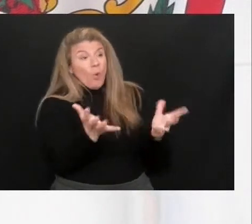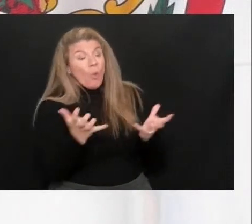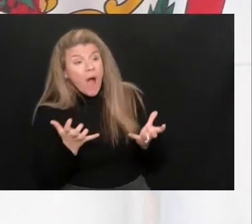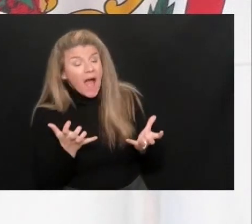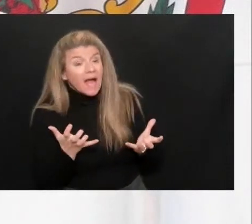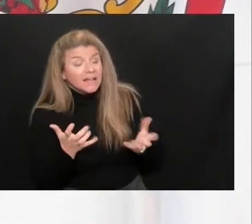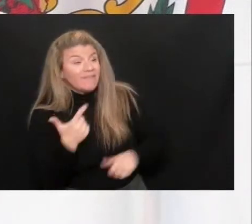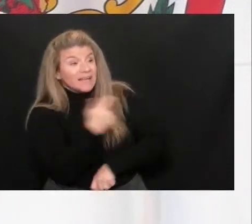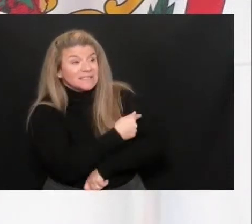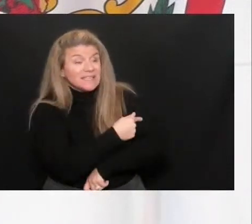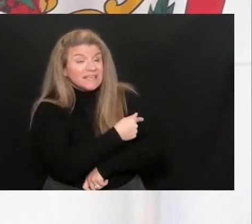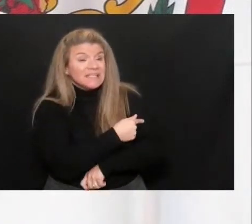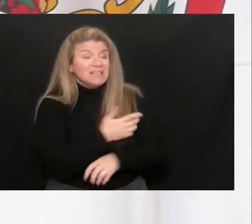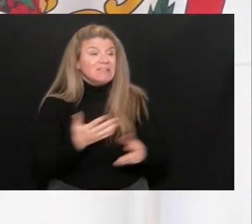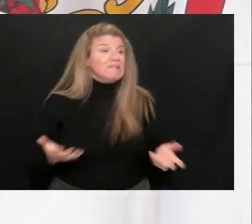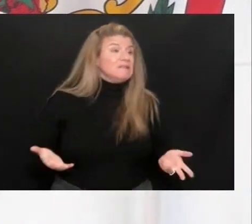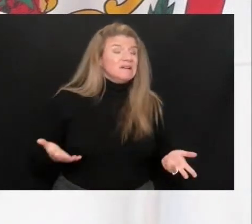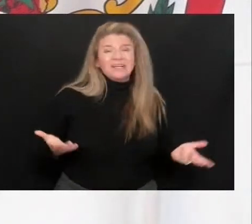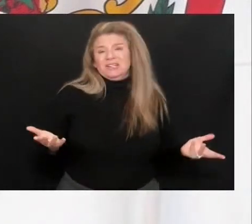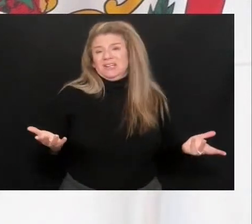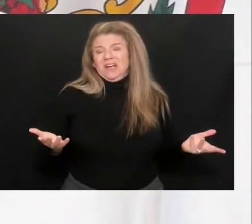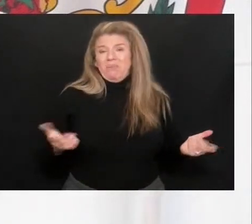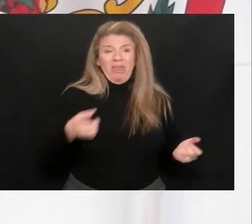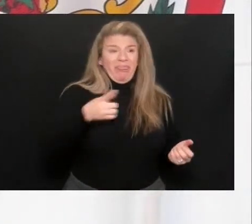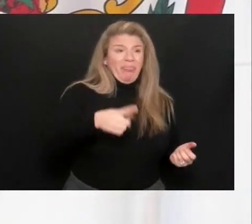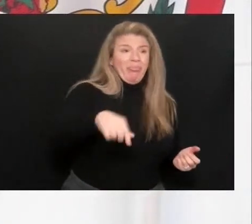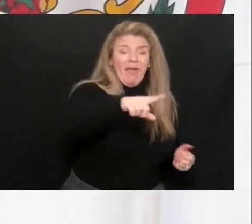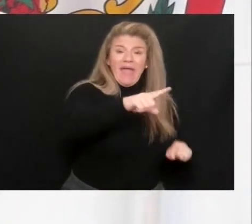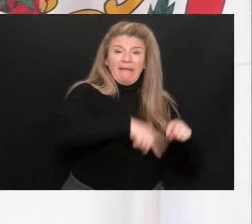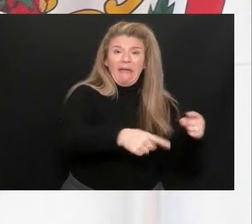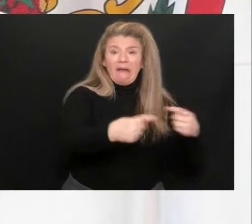get the vaccine, but it's just inconvenient for